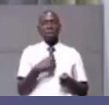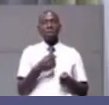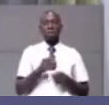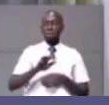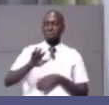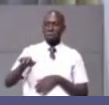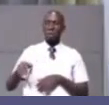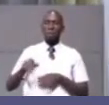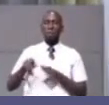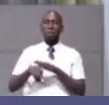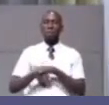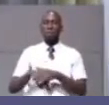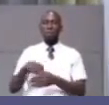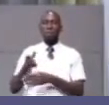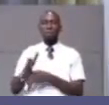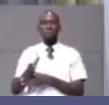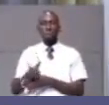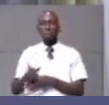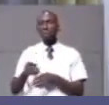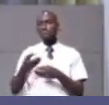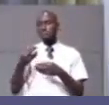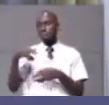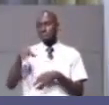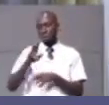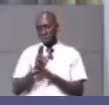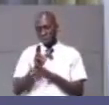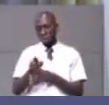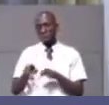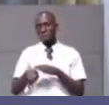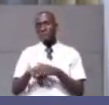Minister. Right, Honourable Prime Minister?